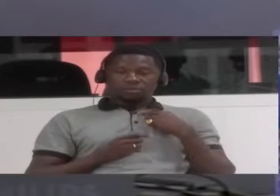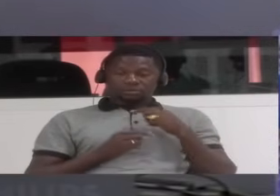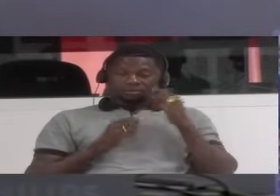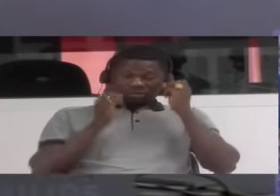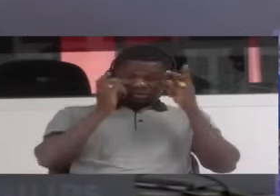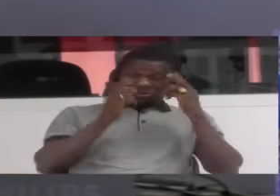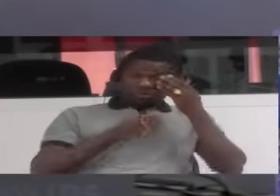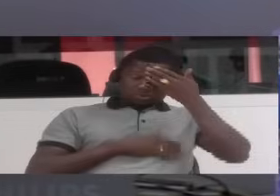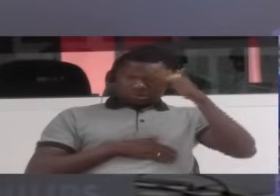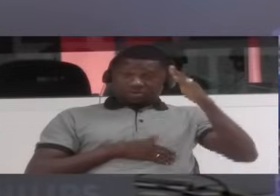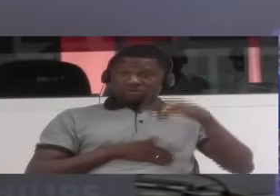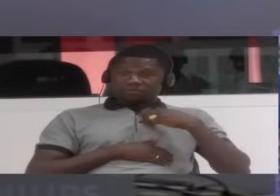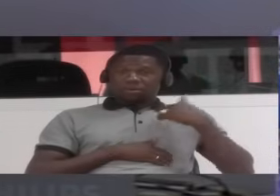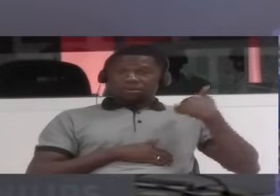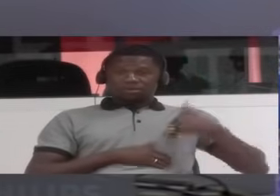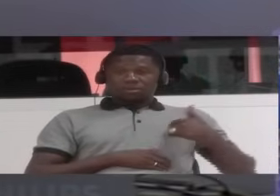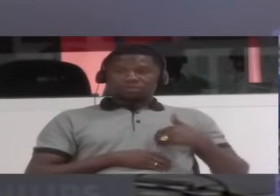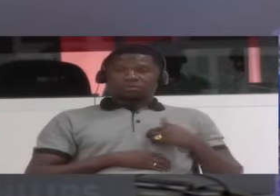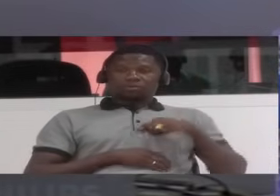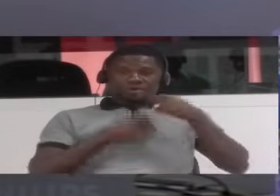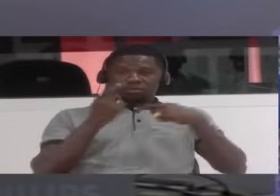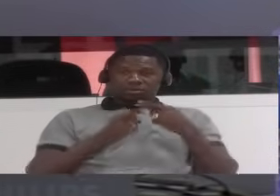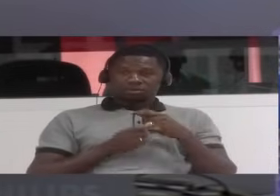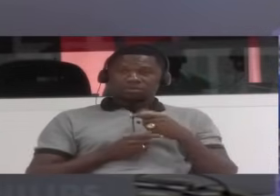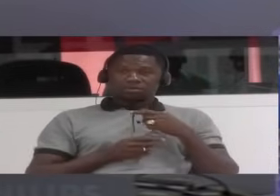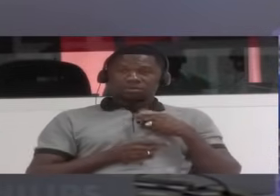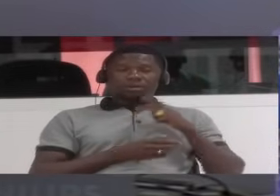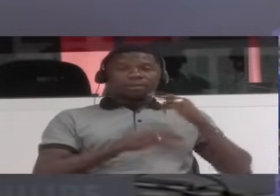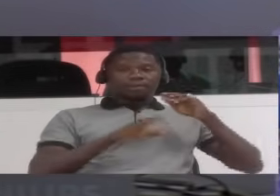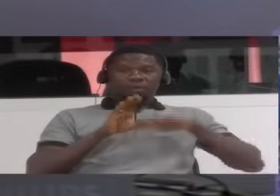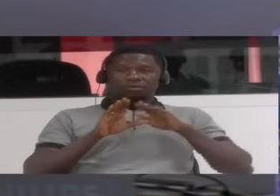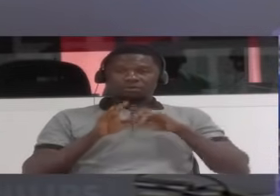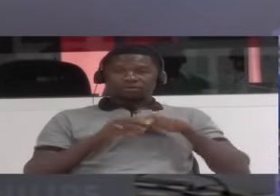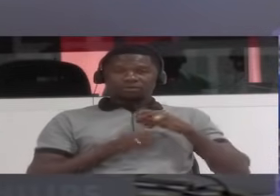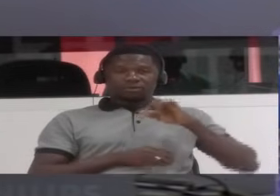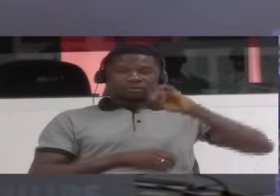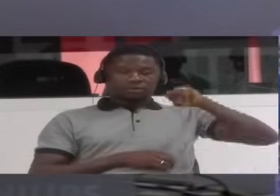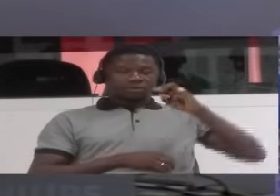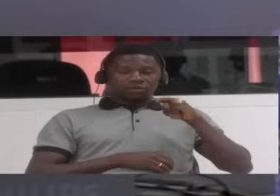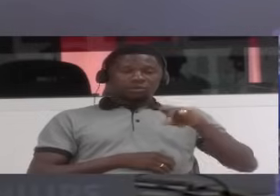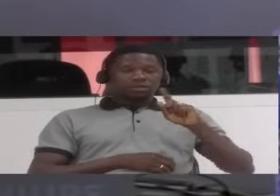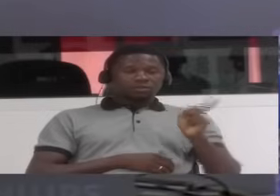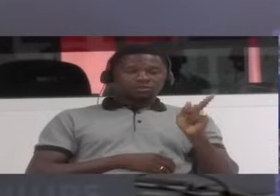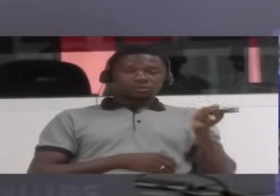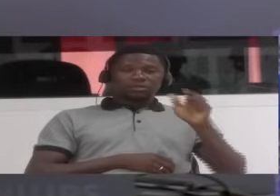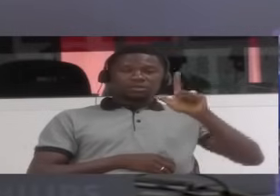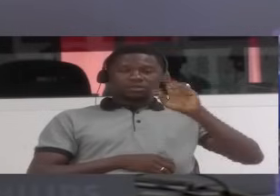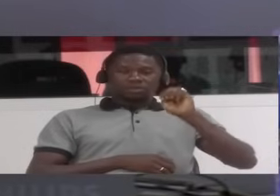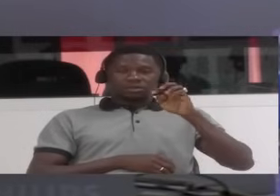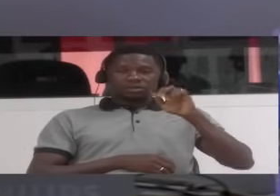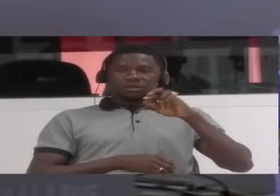expected conduct of the public with regards to the members of the junglers who would come here to